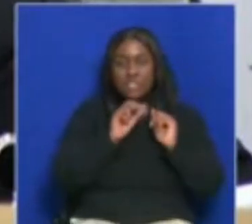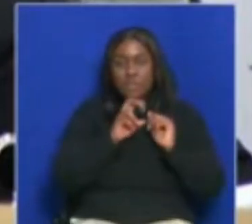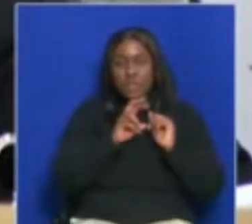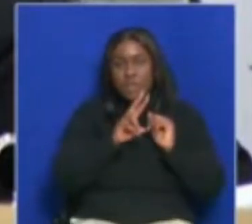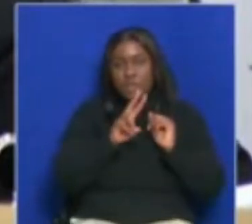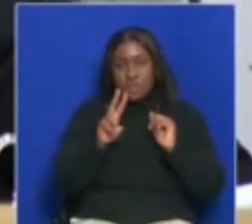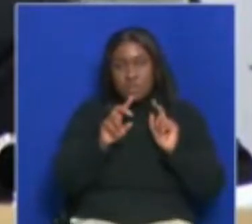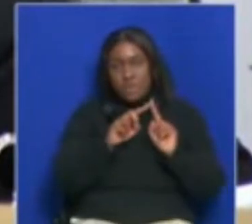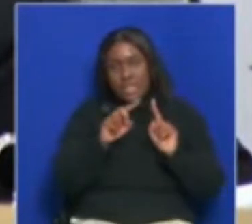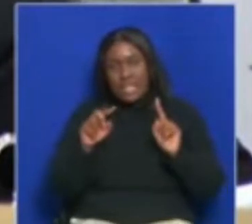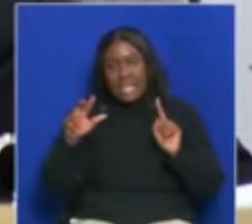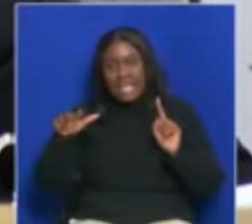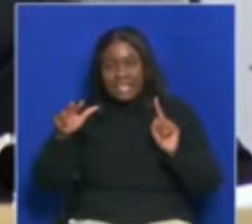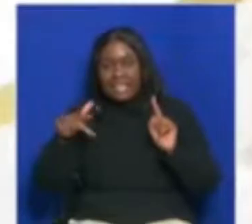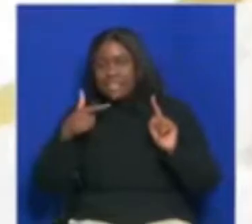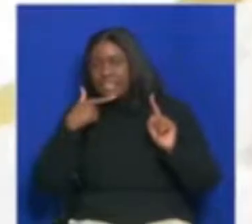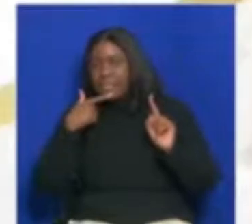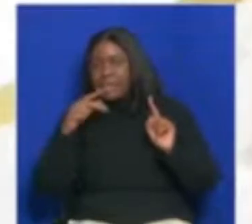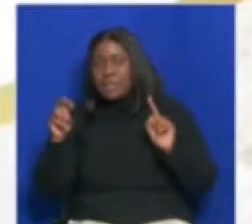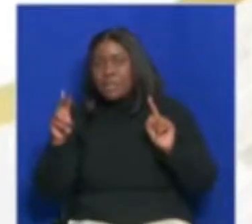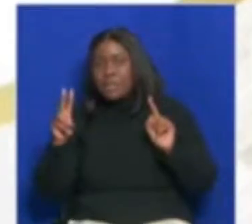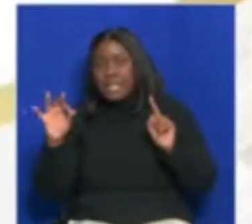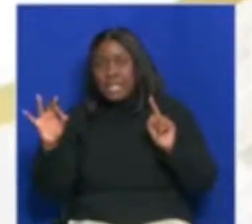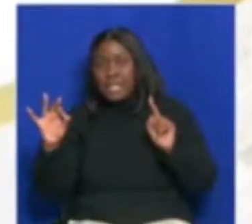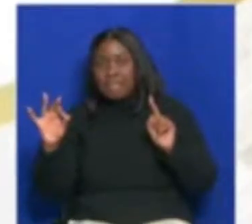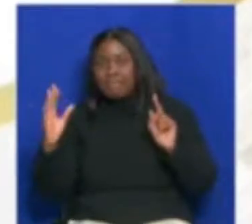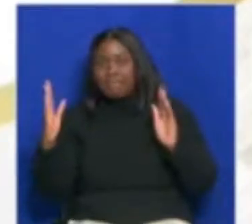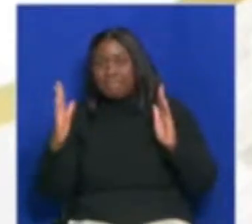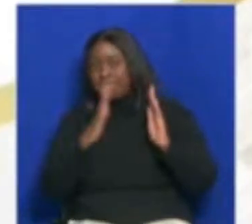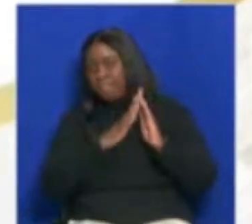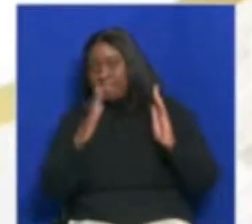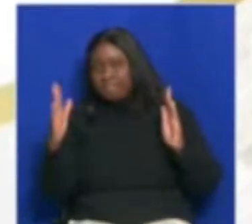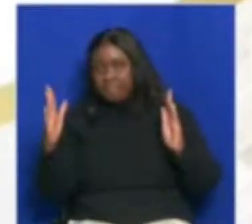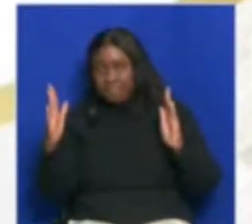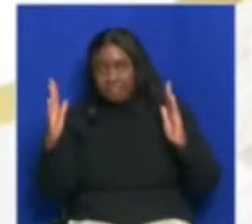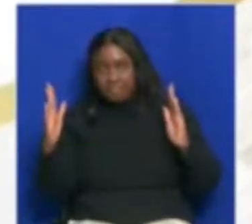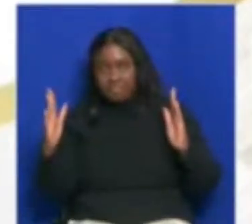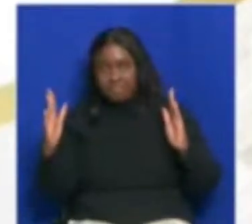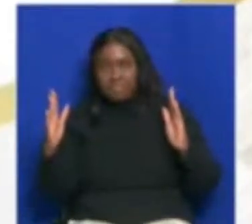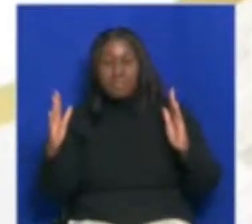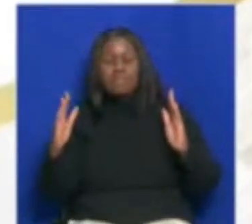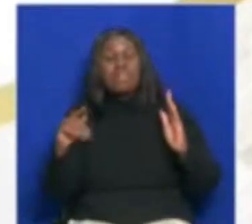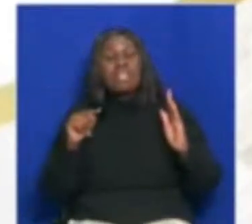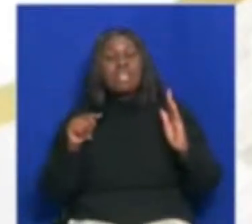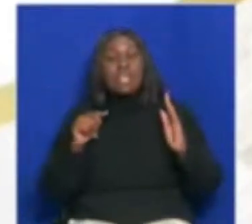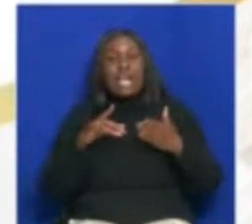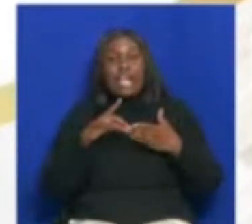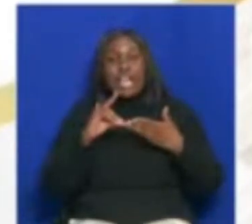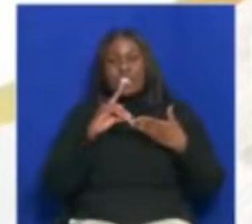2023, cash deposits aggregating to